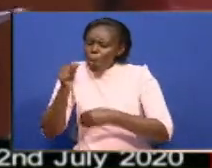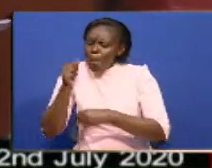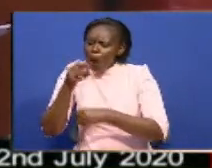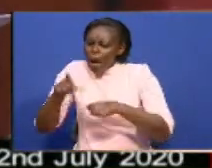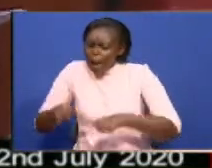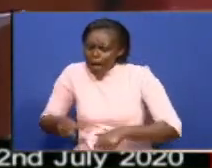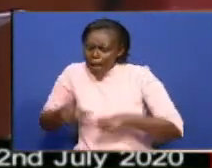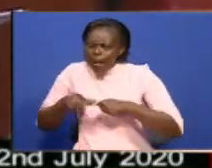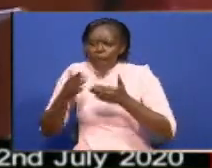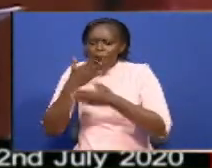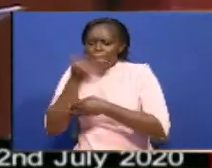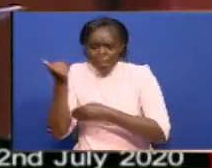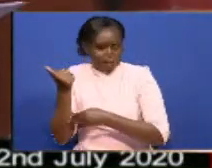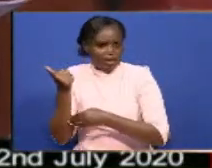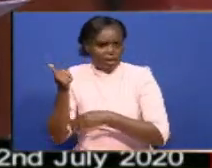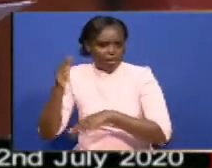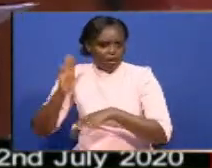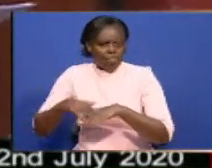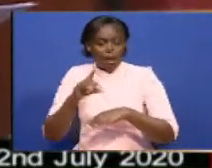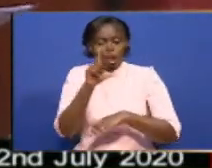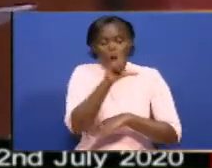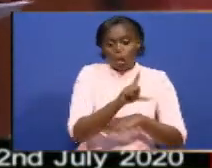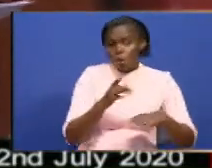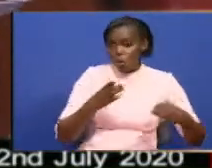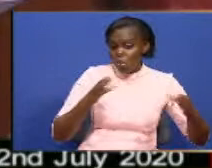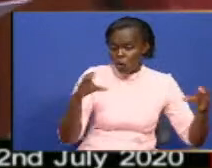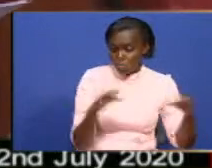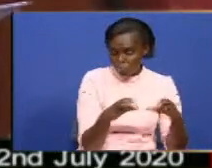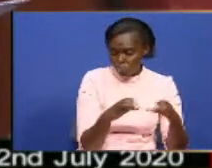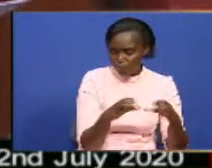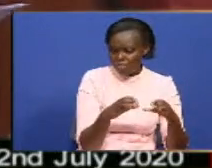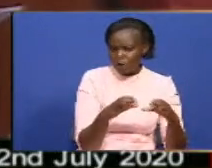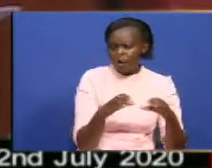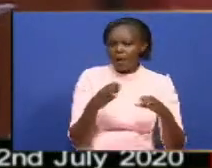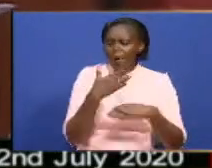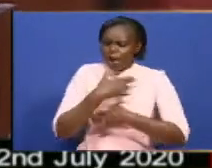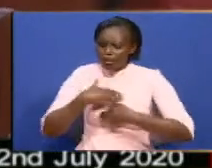than our citizens. That